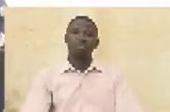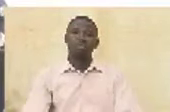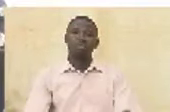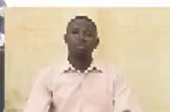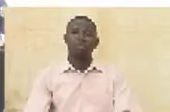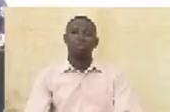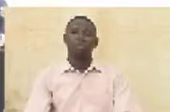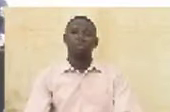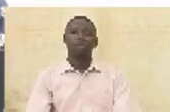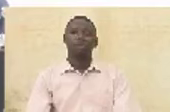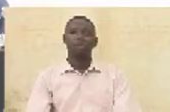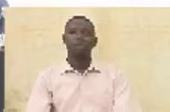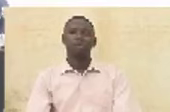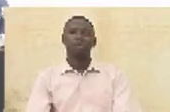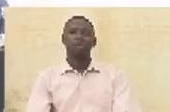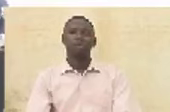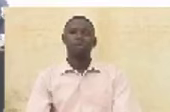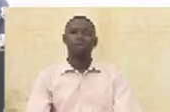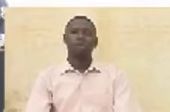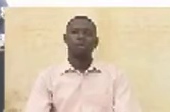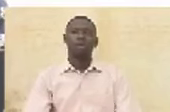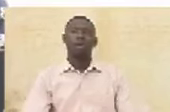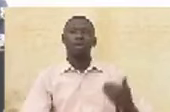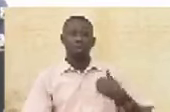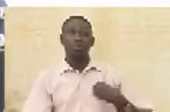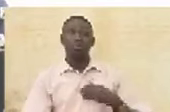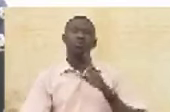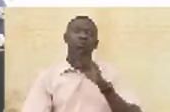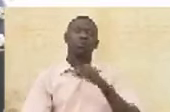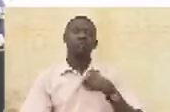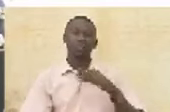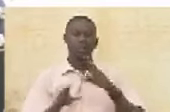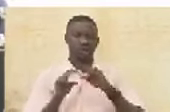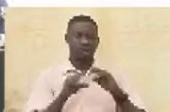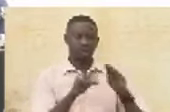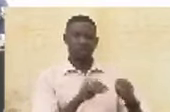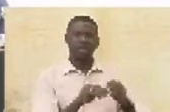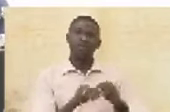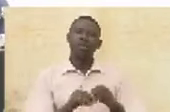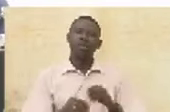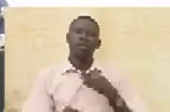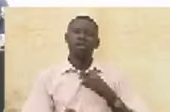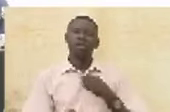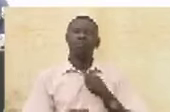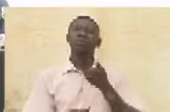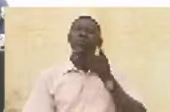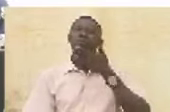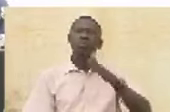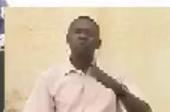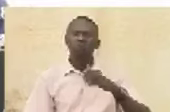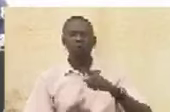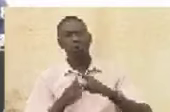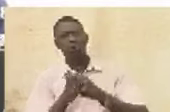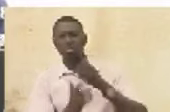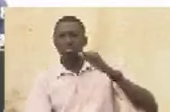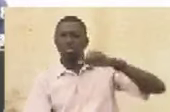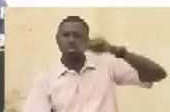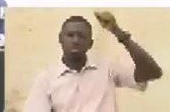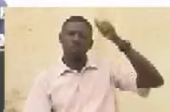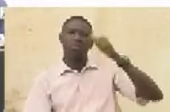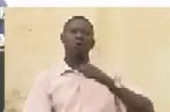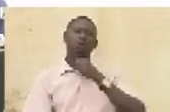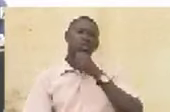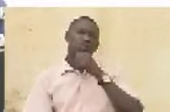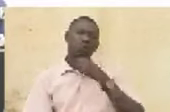The people carrying out this activity, molu men be en ko ke kanu, were they older or younger? Fo dindinda mollem ma fo ke